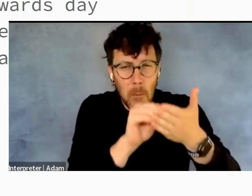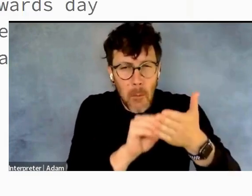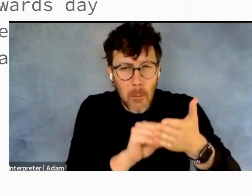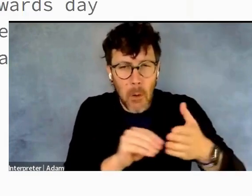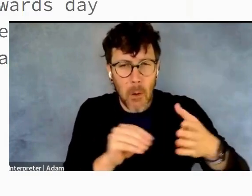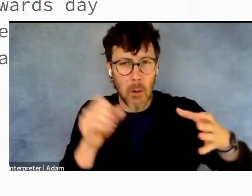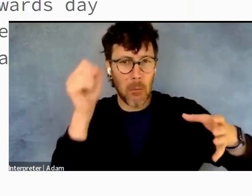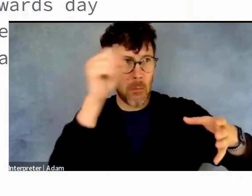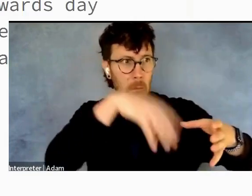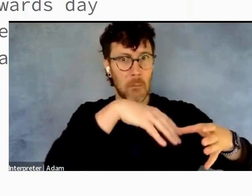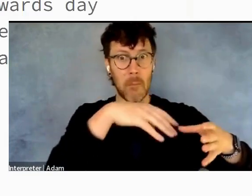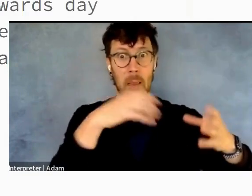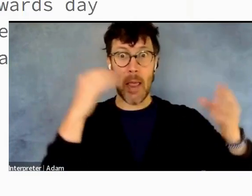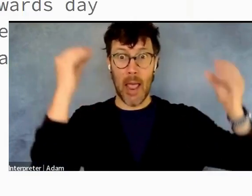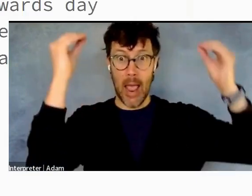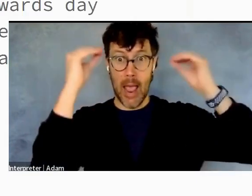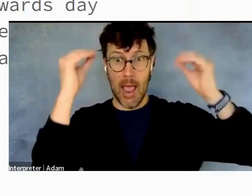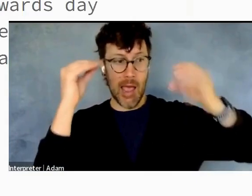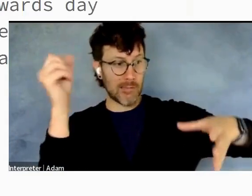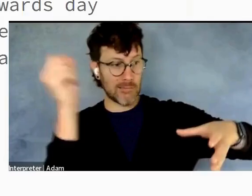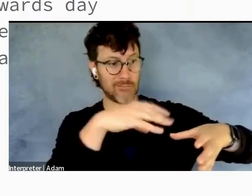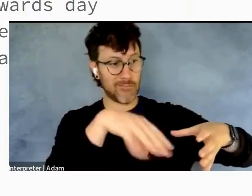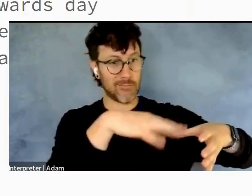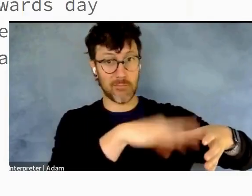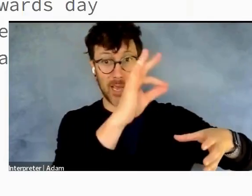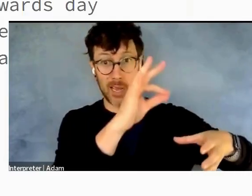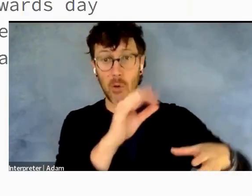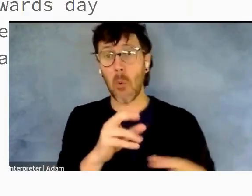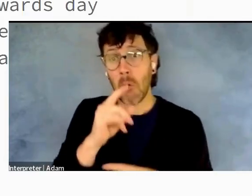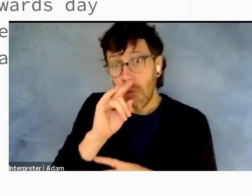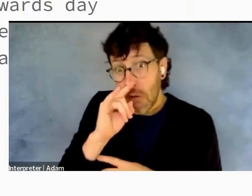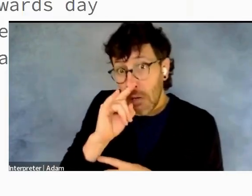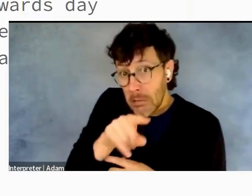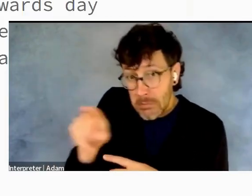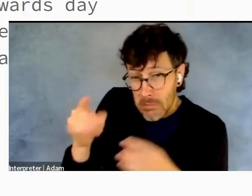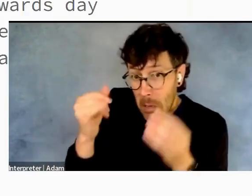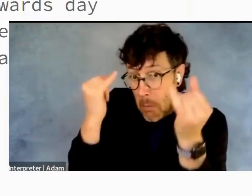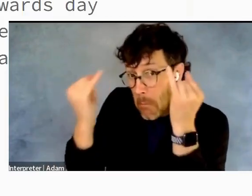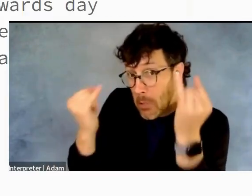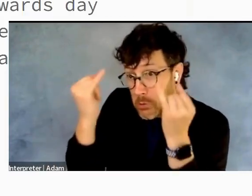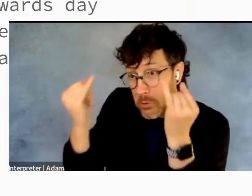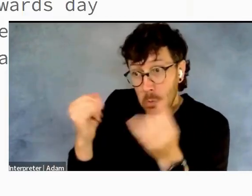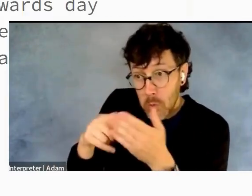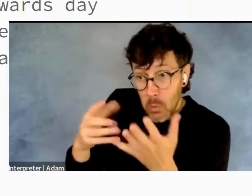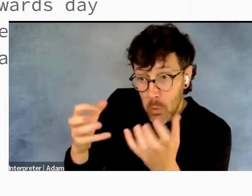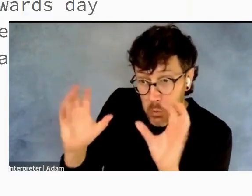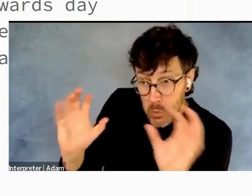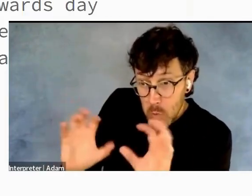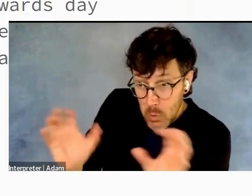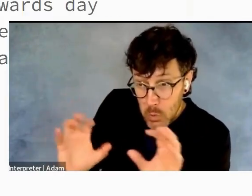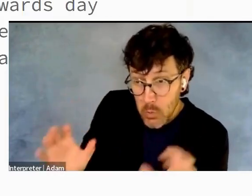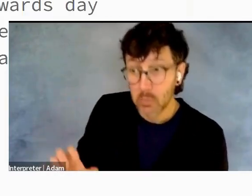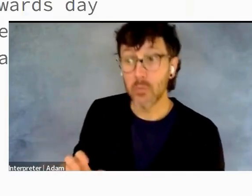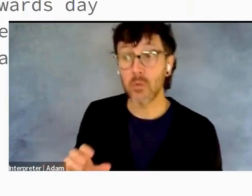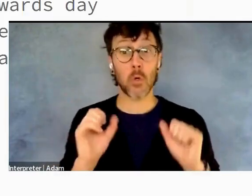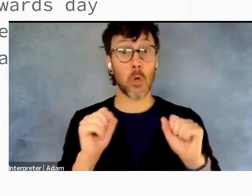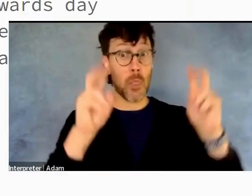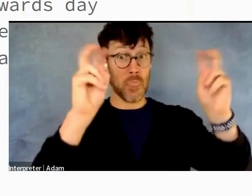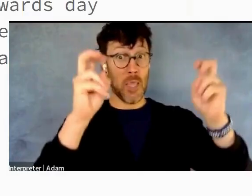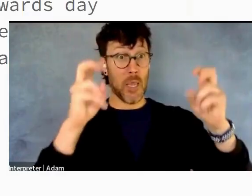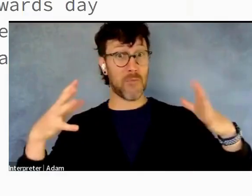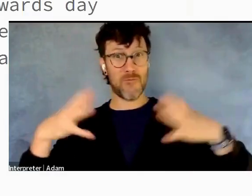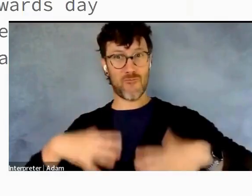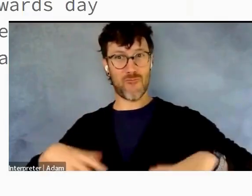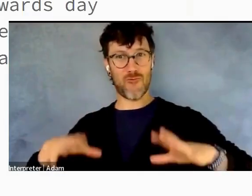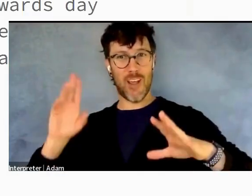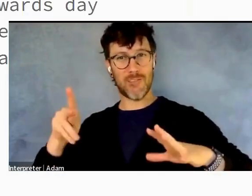their imagination and decide what they want to do. You could dress up to match the theme. You could make